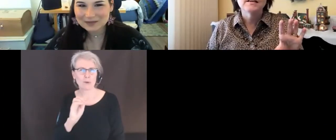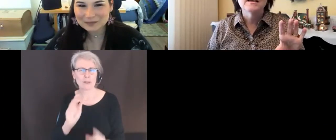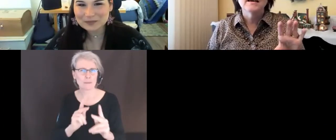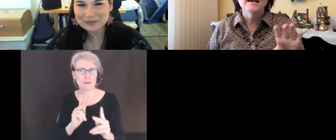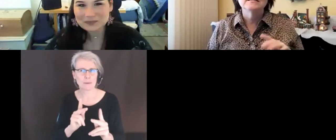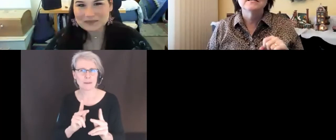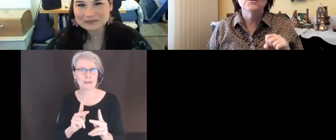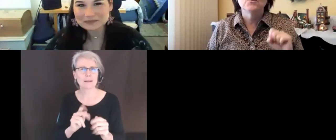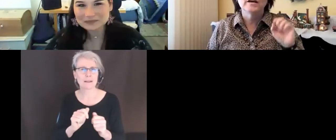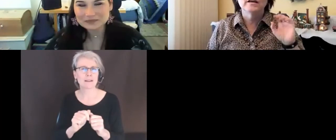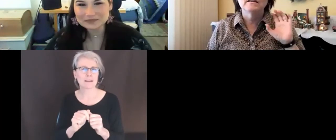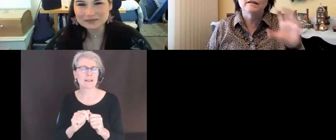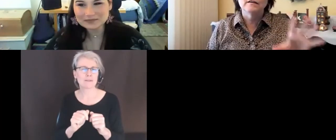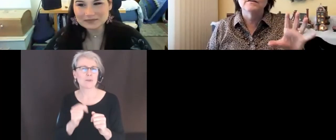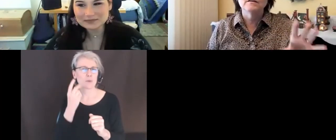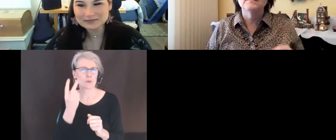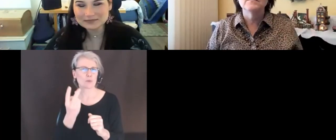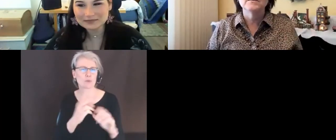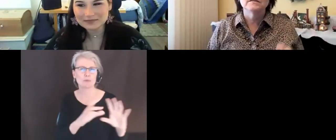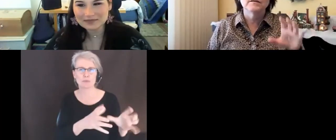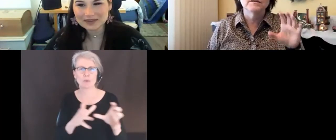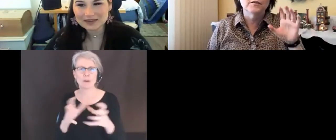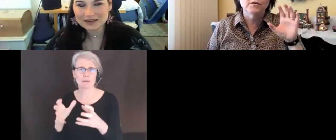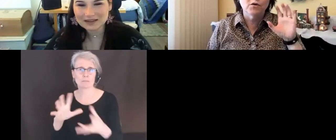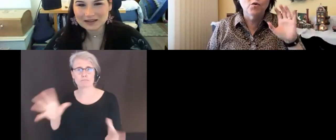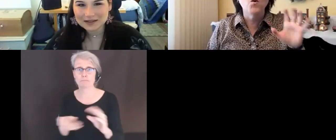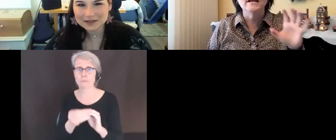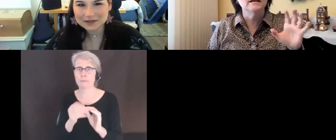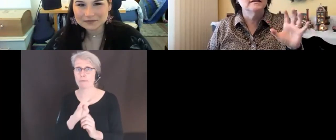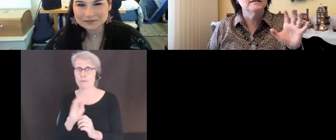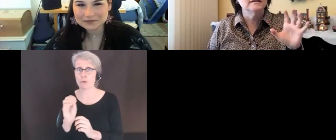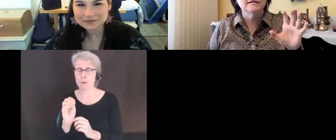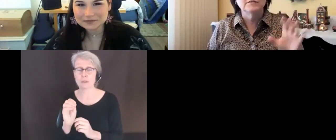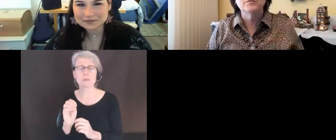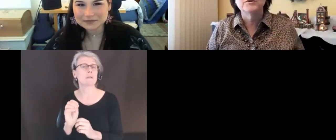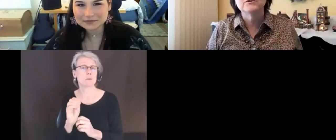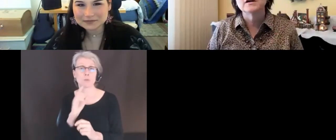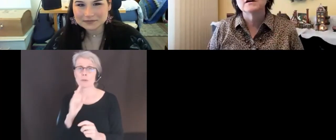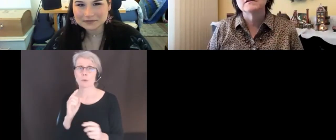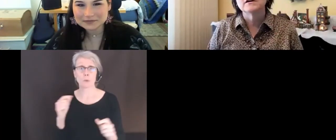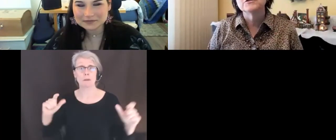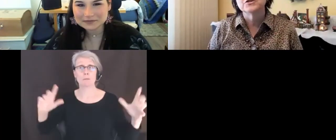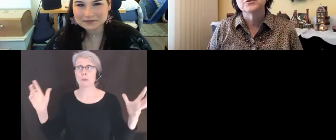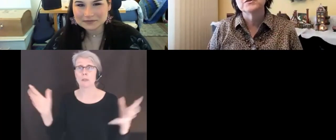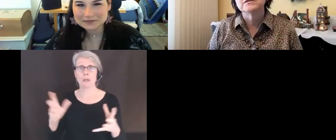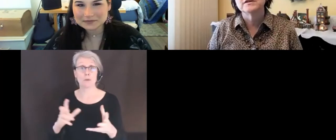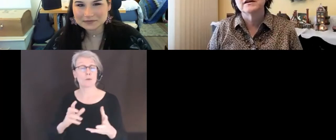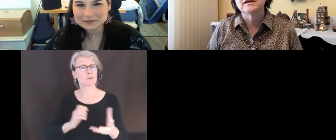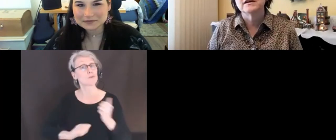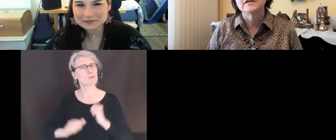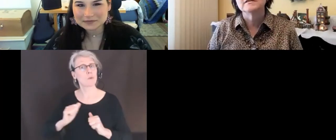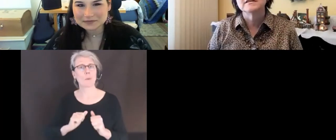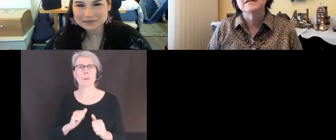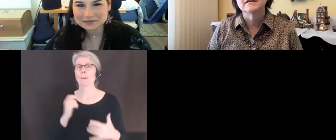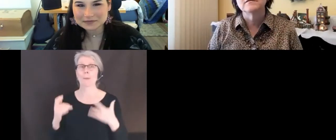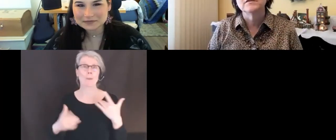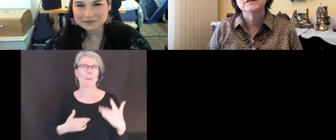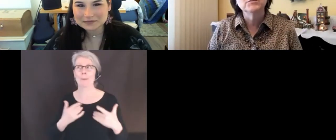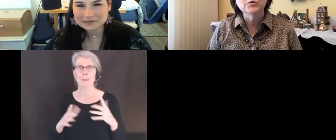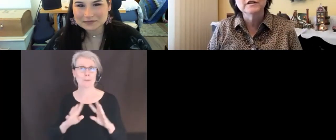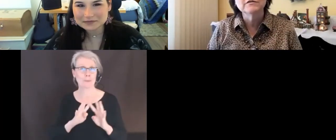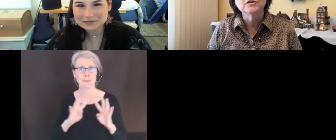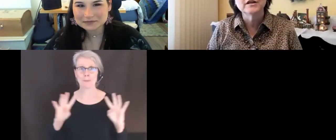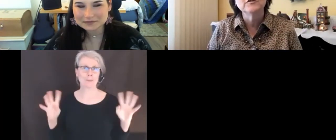choirs. And so it's quite an exciting time when we do our shows. It's